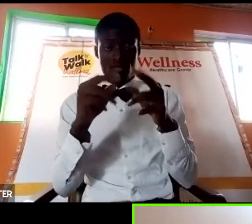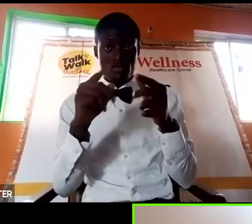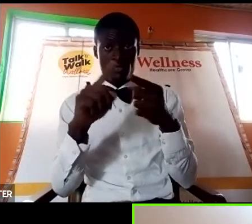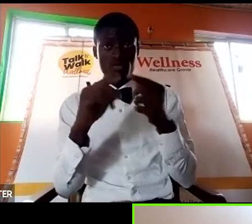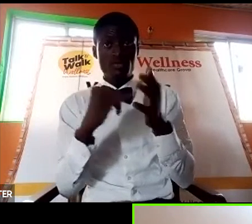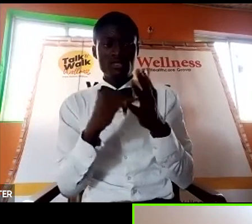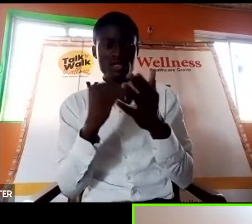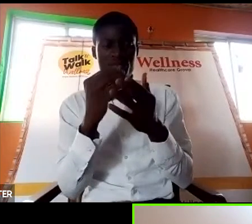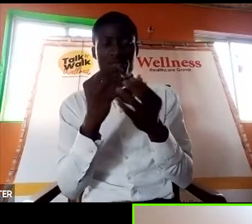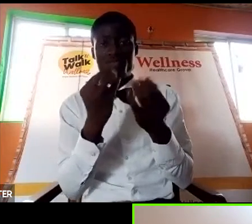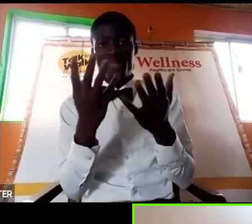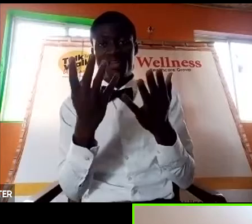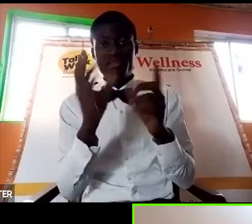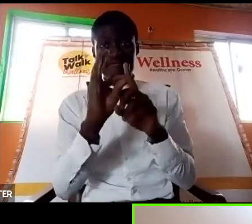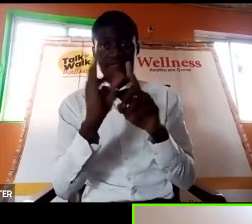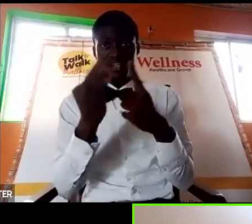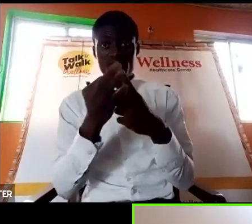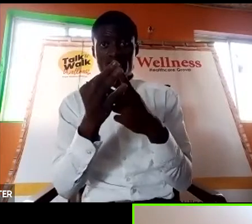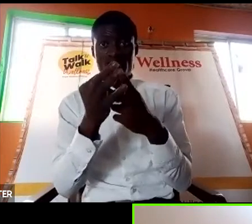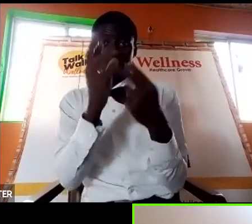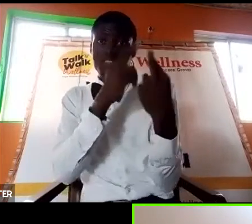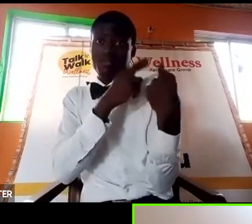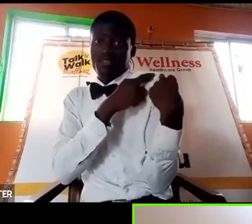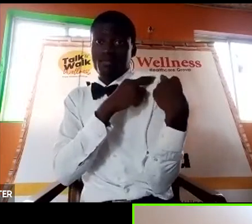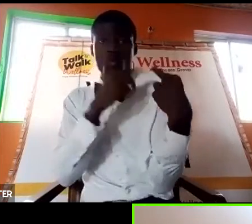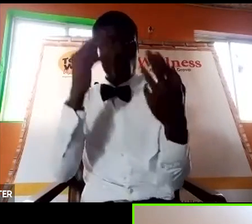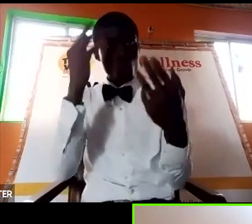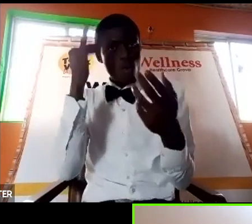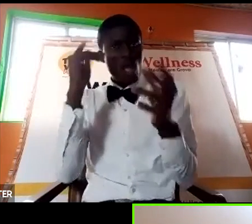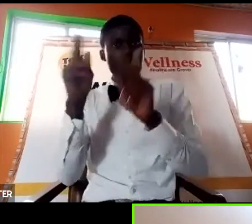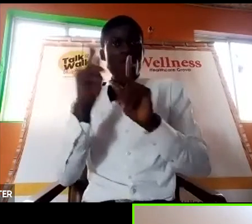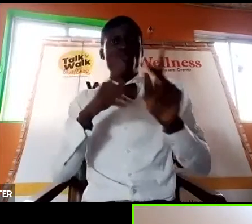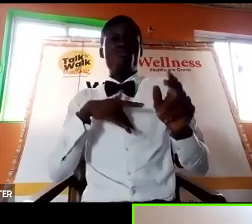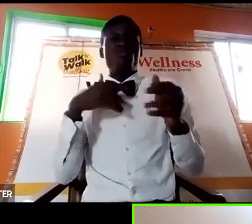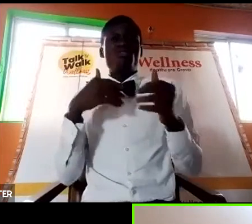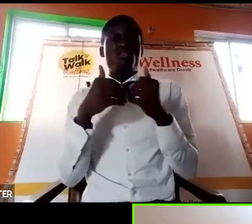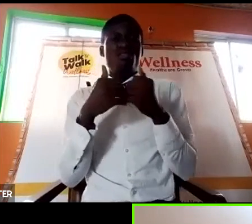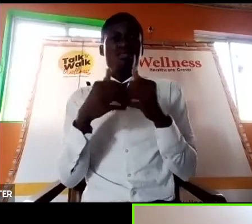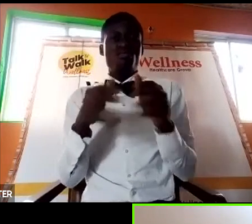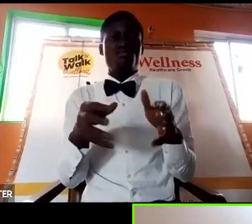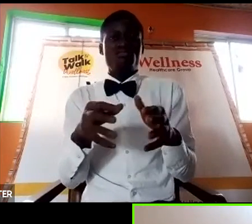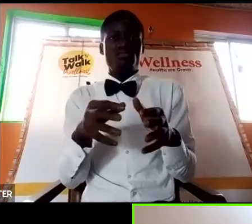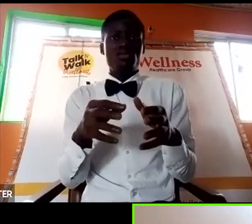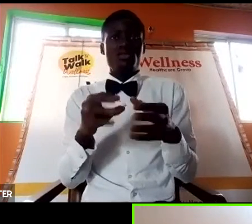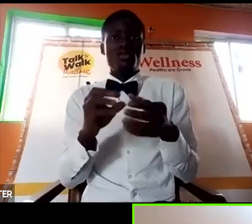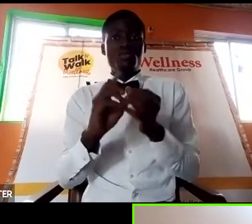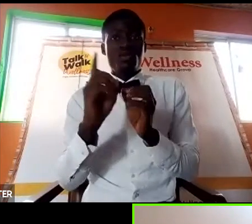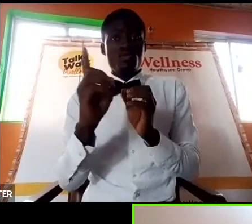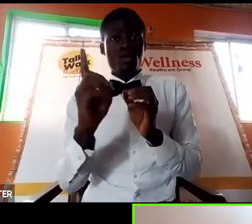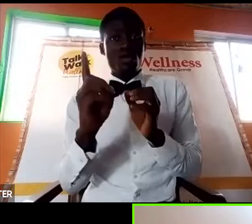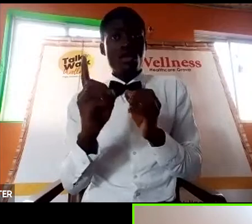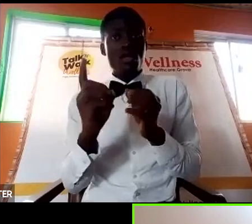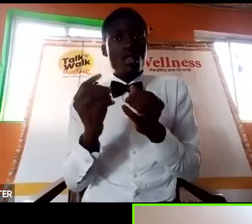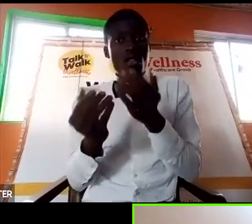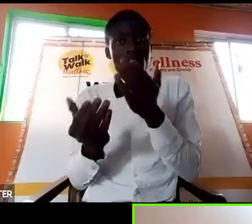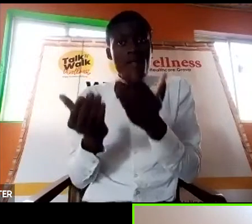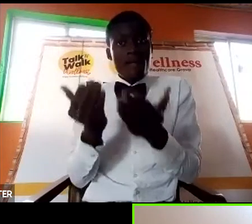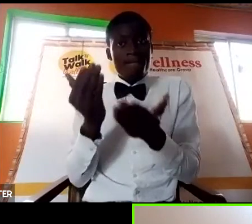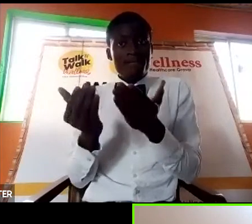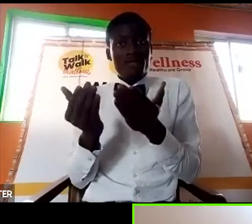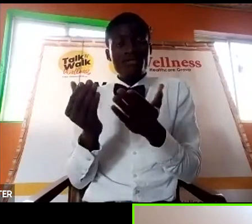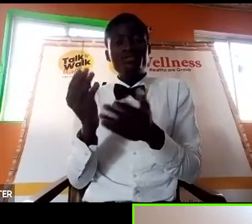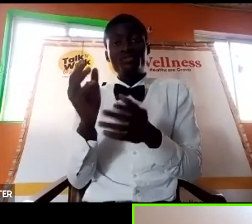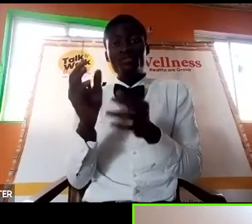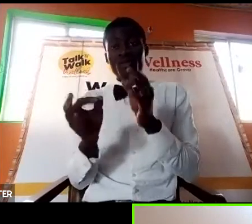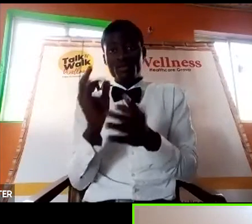losing interest in sex. Stress could be a factor. If somebody is stressed up, the person might be feeling,